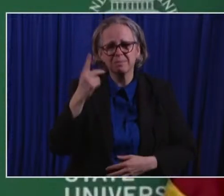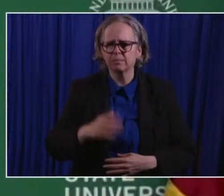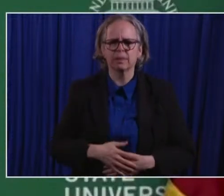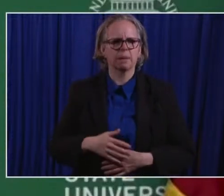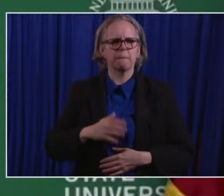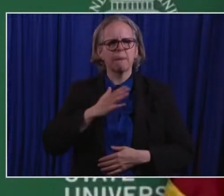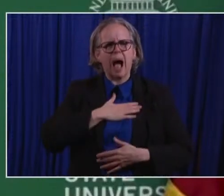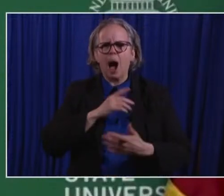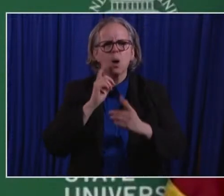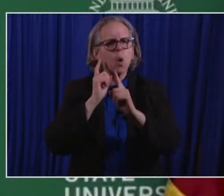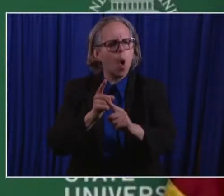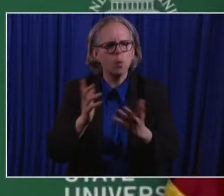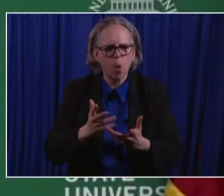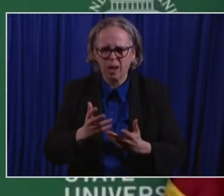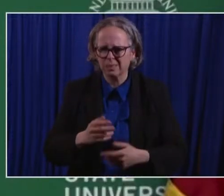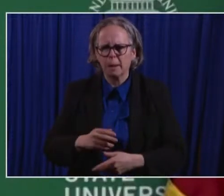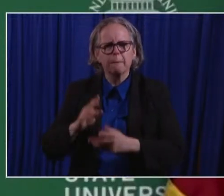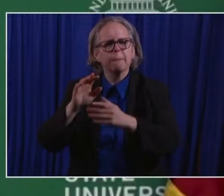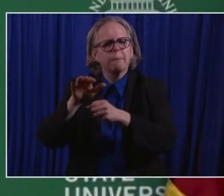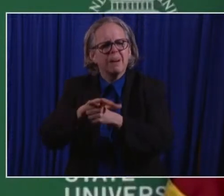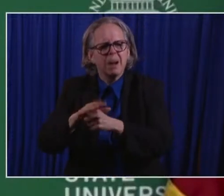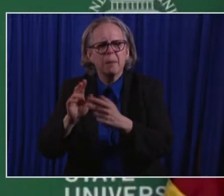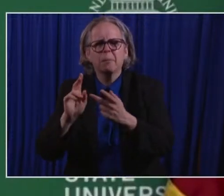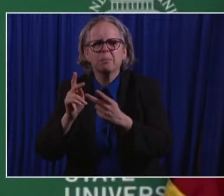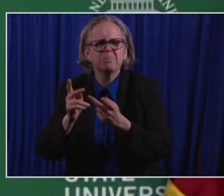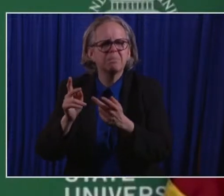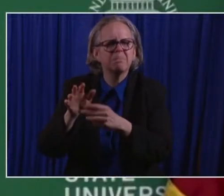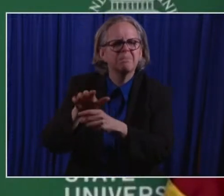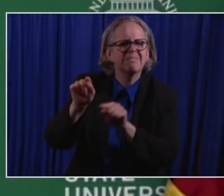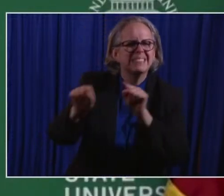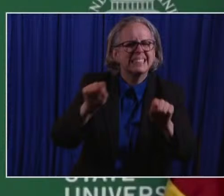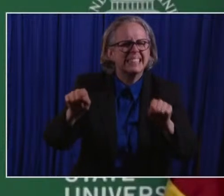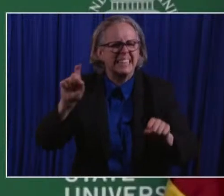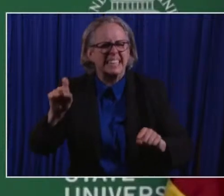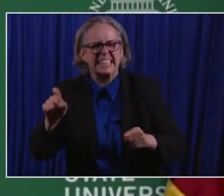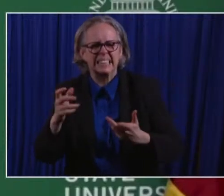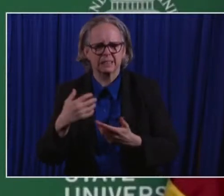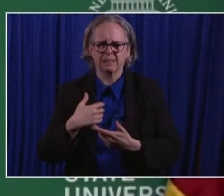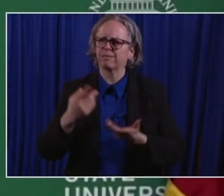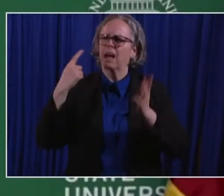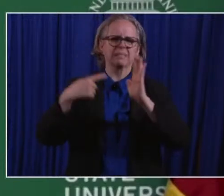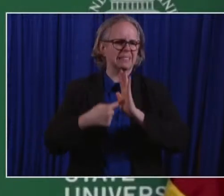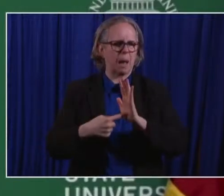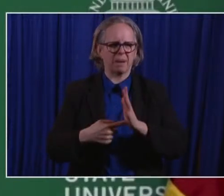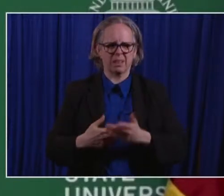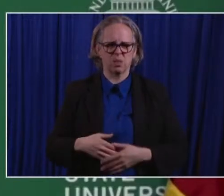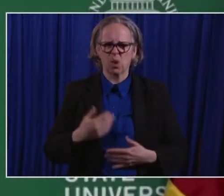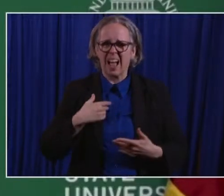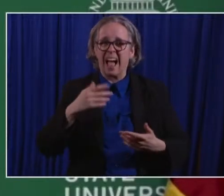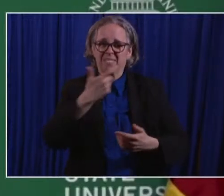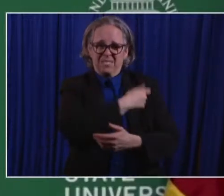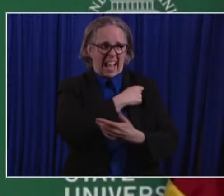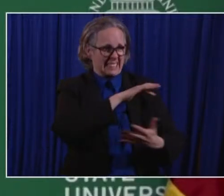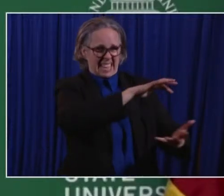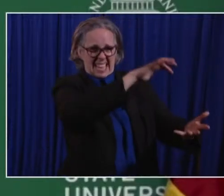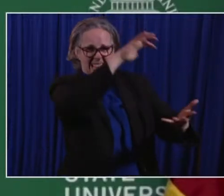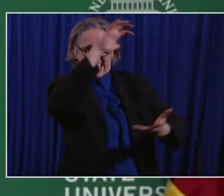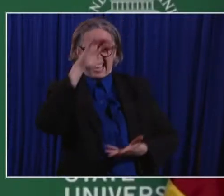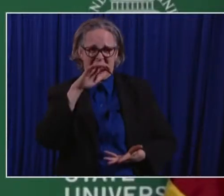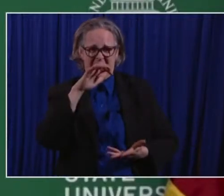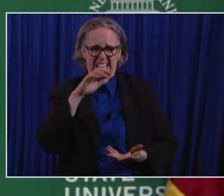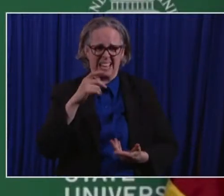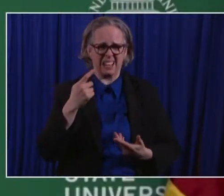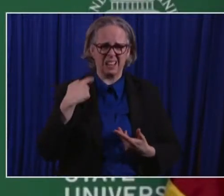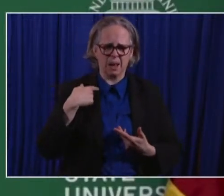an example. We were hesitant for a small primary care physician because we didn't think they could turn them very quickly. And so